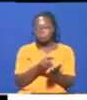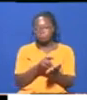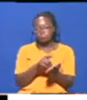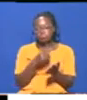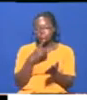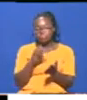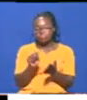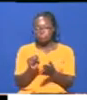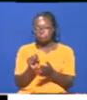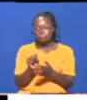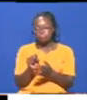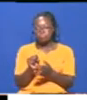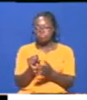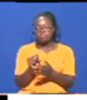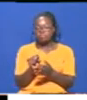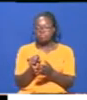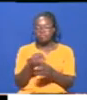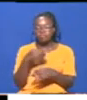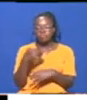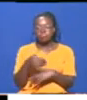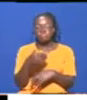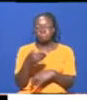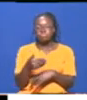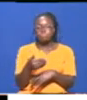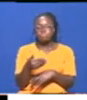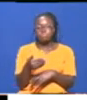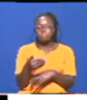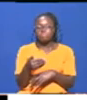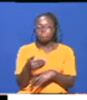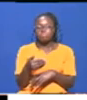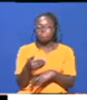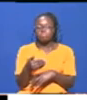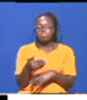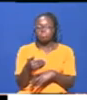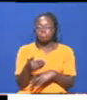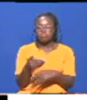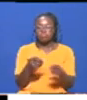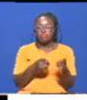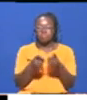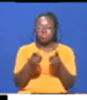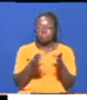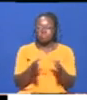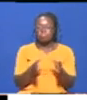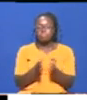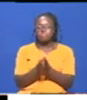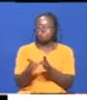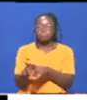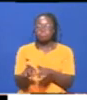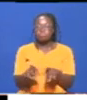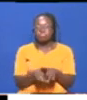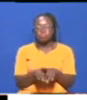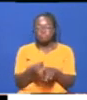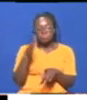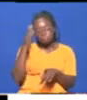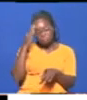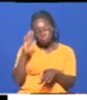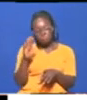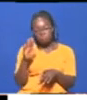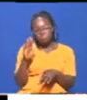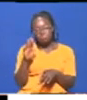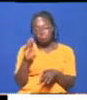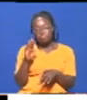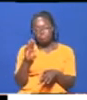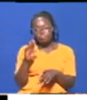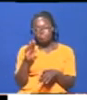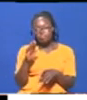in constant touch with them, with the regulators, and also some awareness amongst